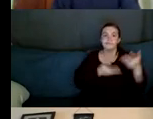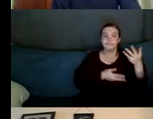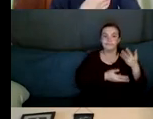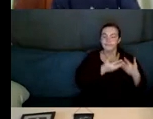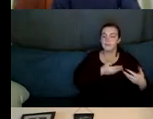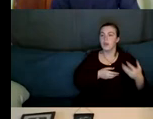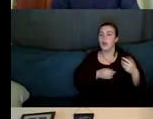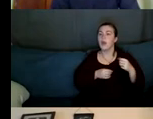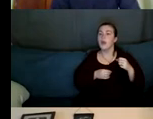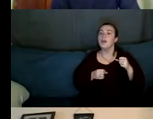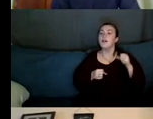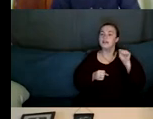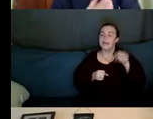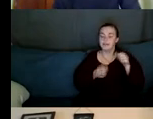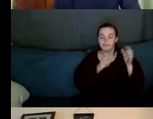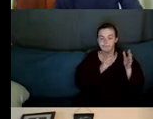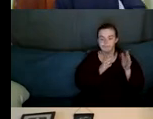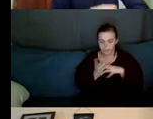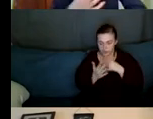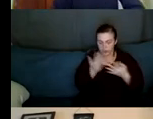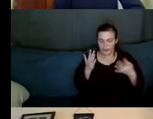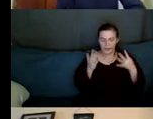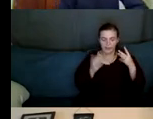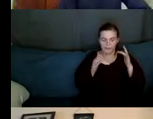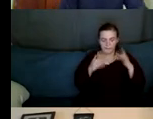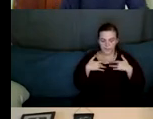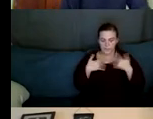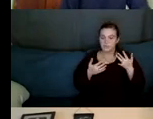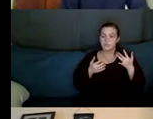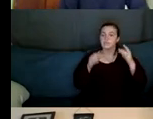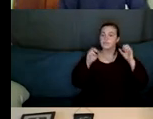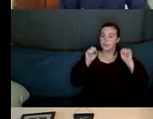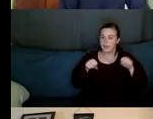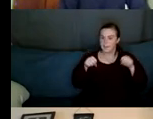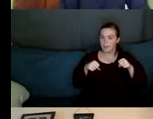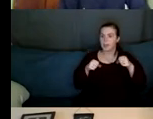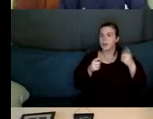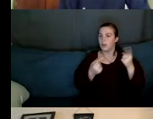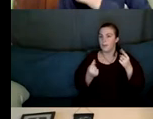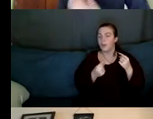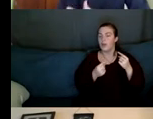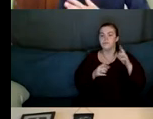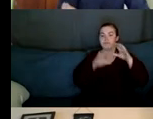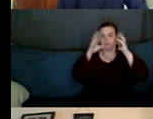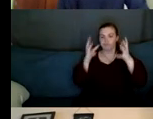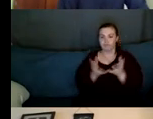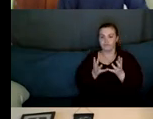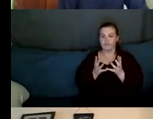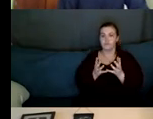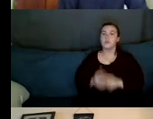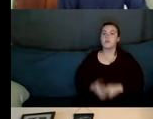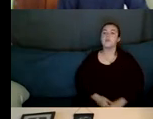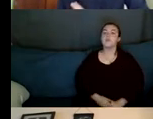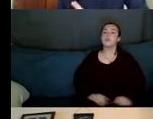you schedule an event that's going to be accessible to people all around the world. Okay, so once you've chosen your time frame, being aware of